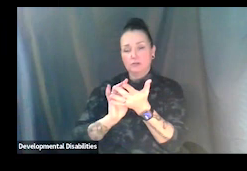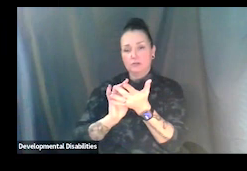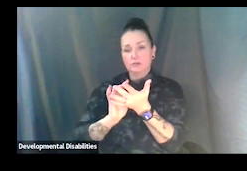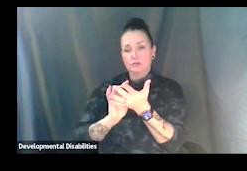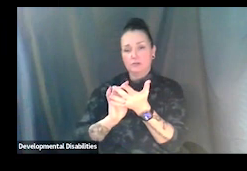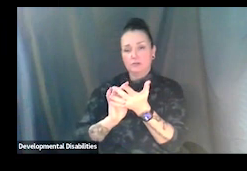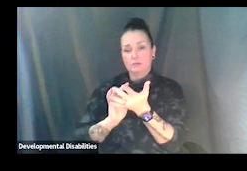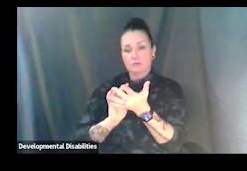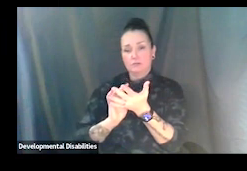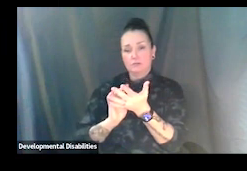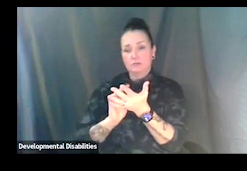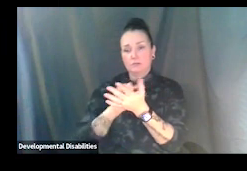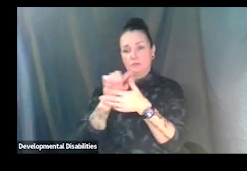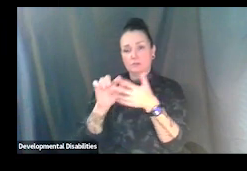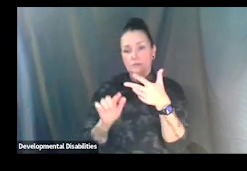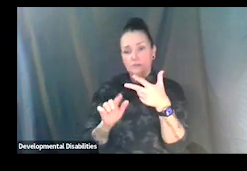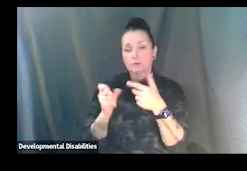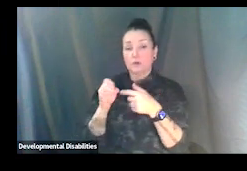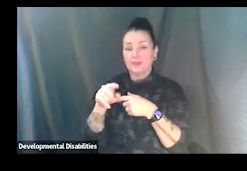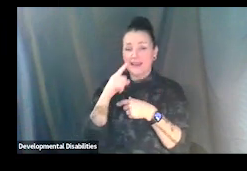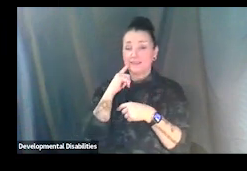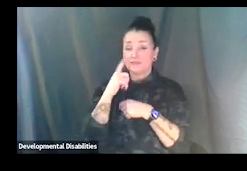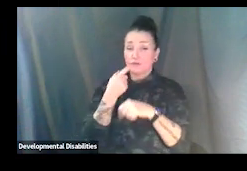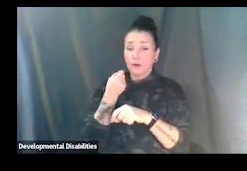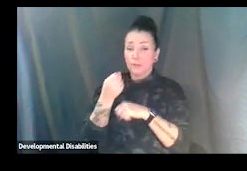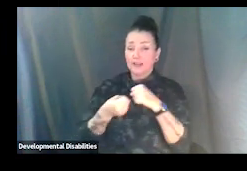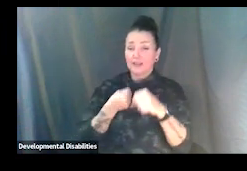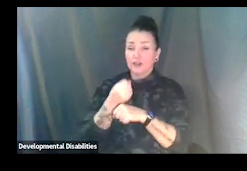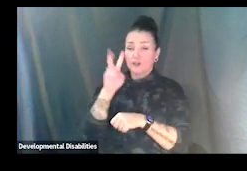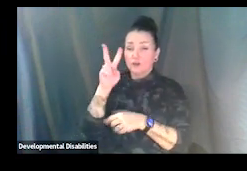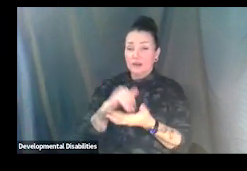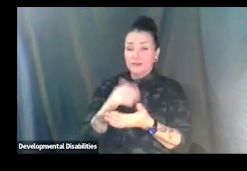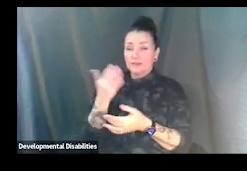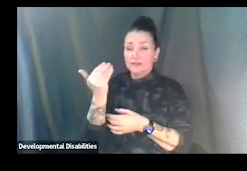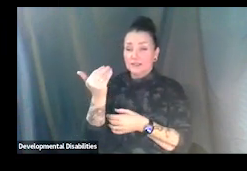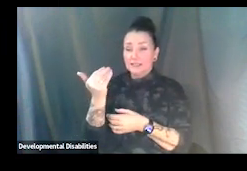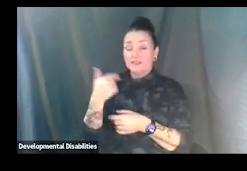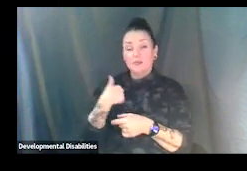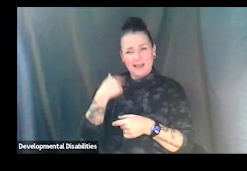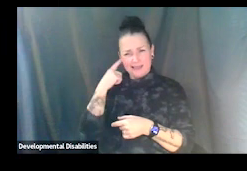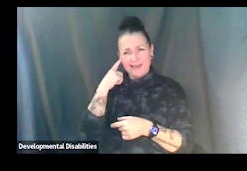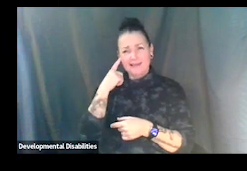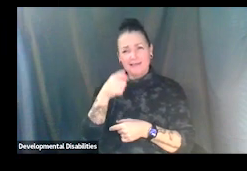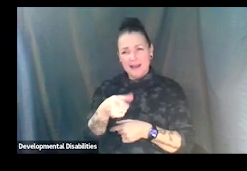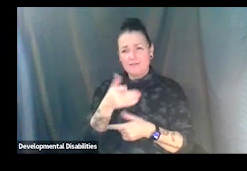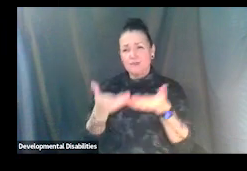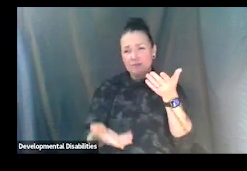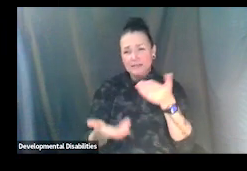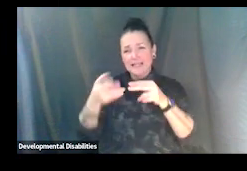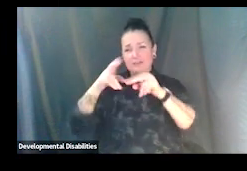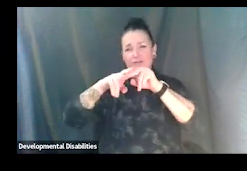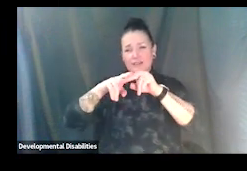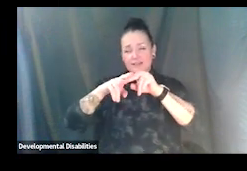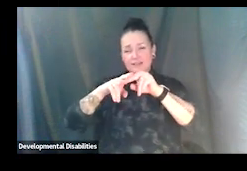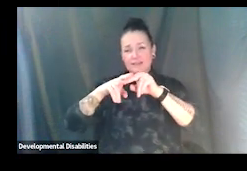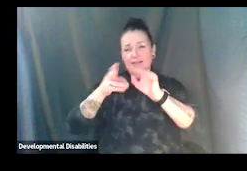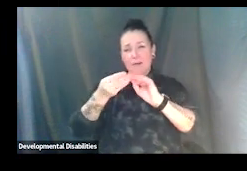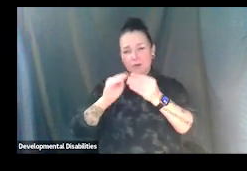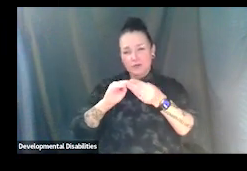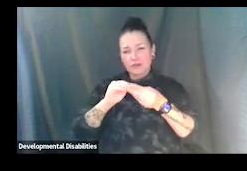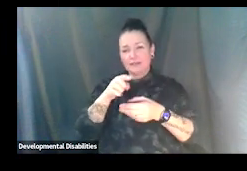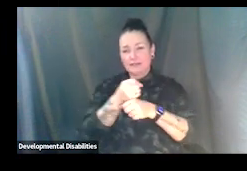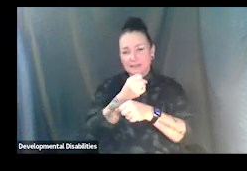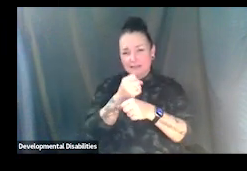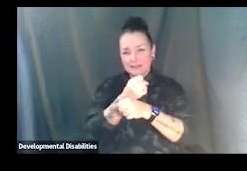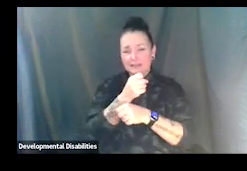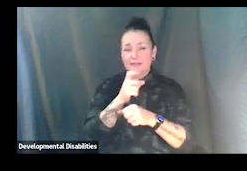think, 2015 or 16. So my suspicion is that the number would be higher, especially over the last couple of years. But if we look a bit closer,